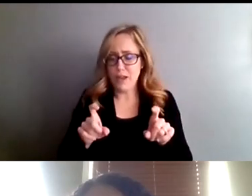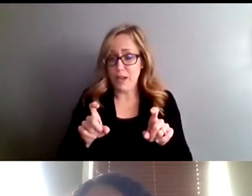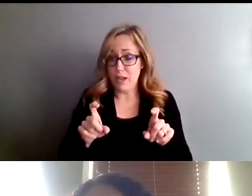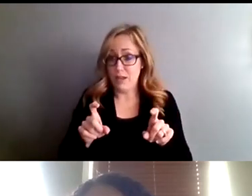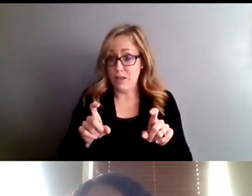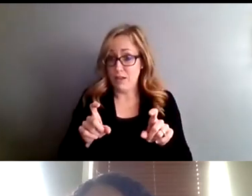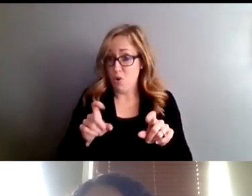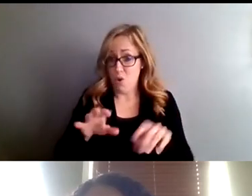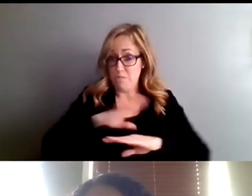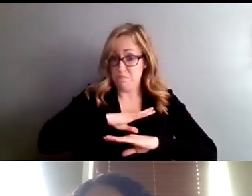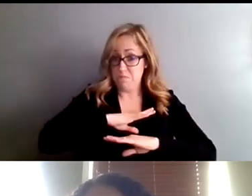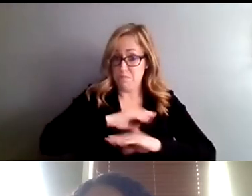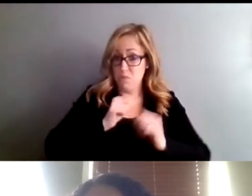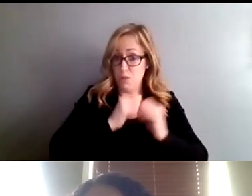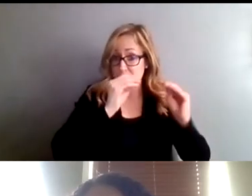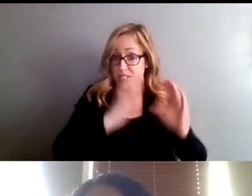enough.